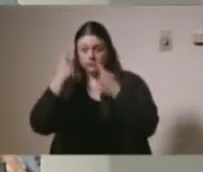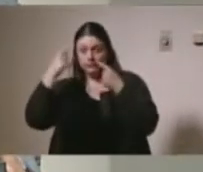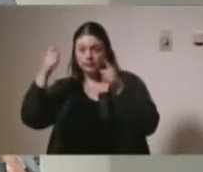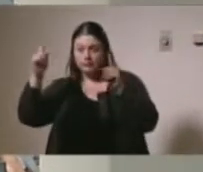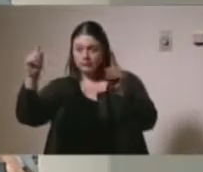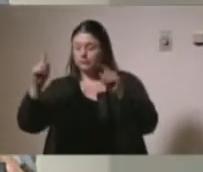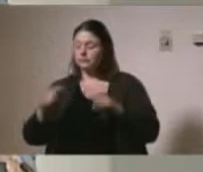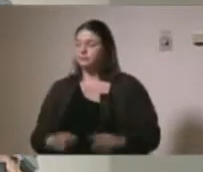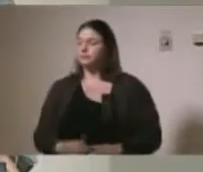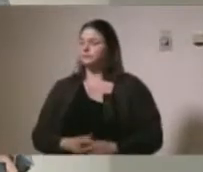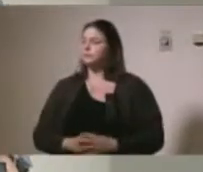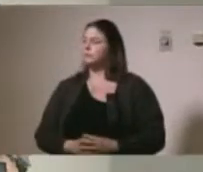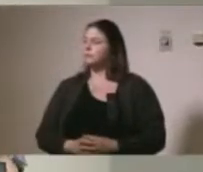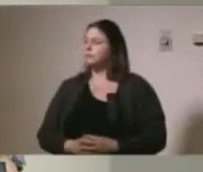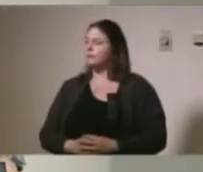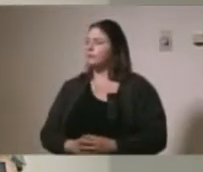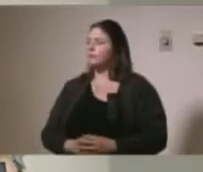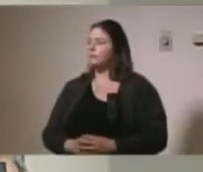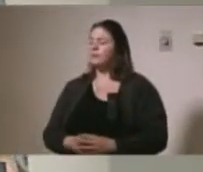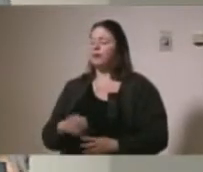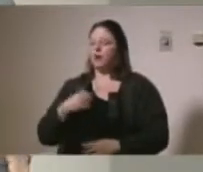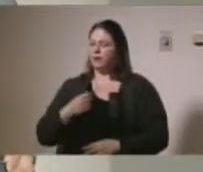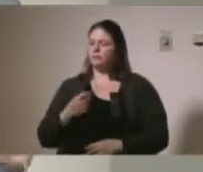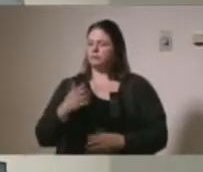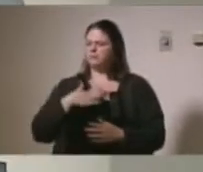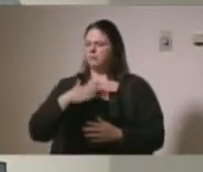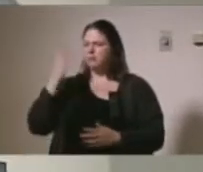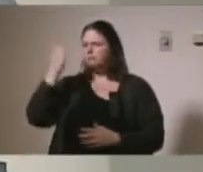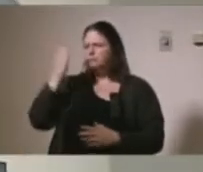report will be in two parts. Firstly,